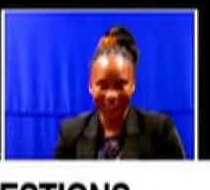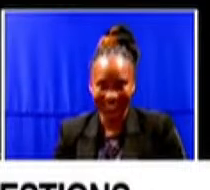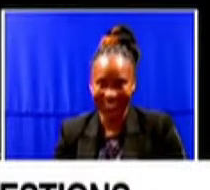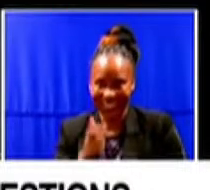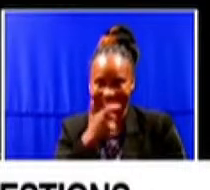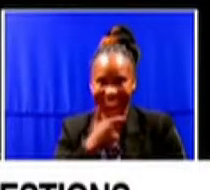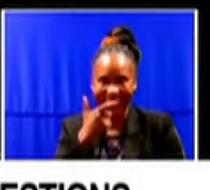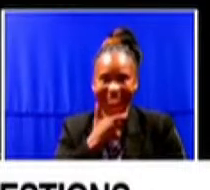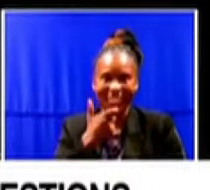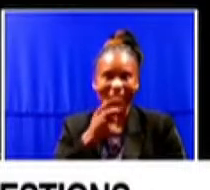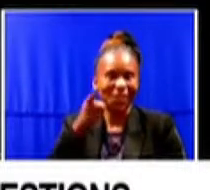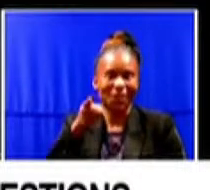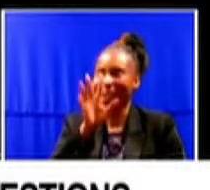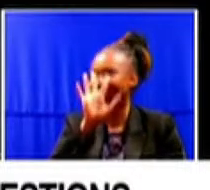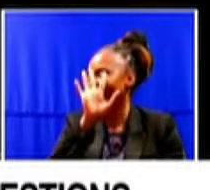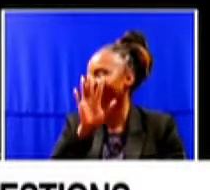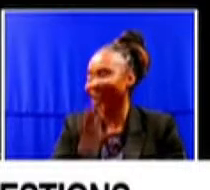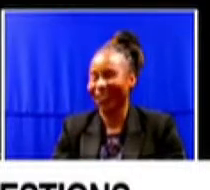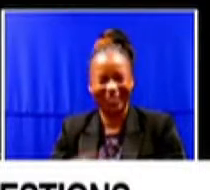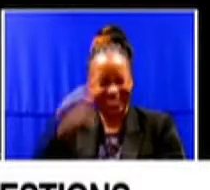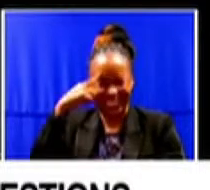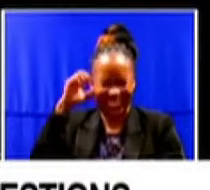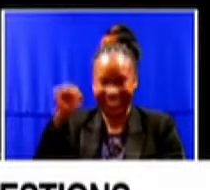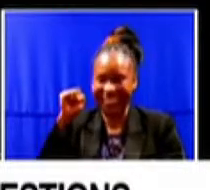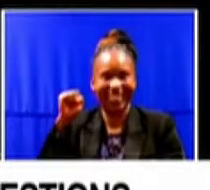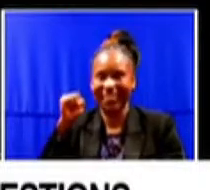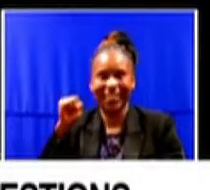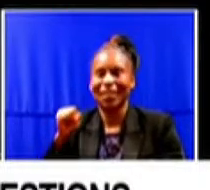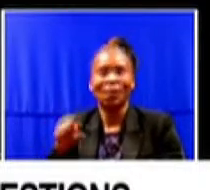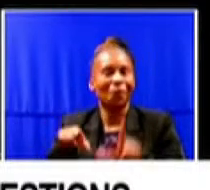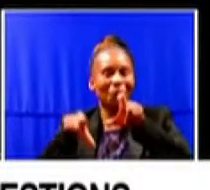Hey, Mramalim.